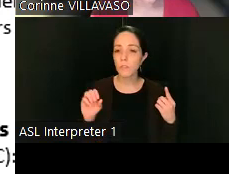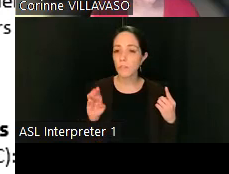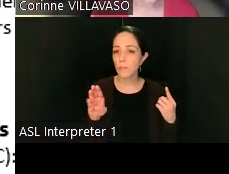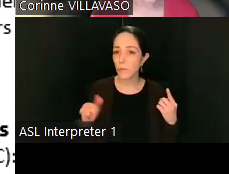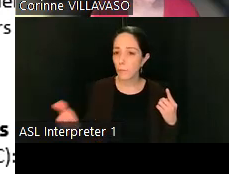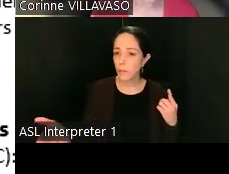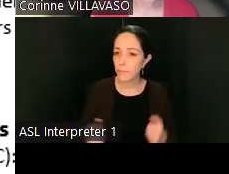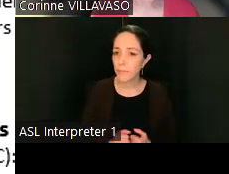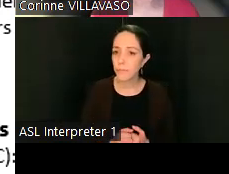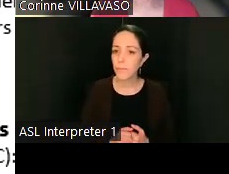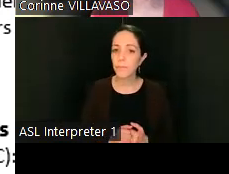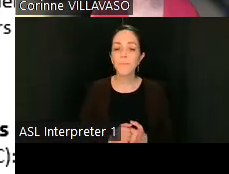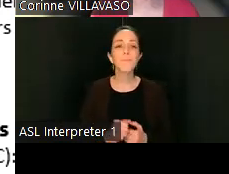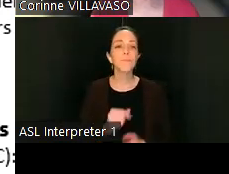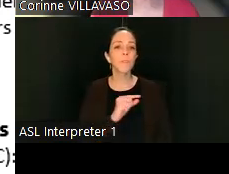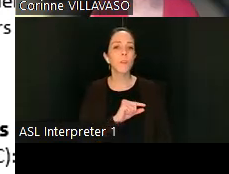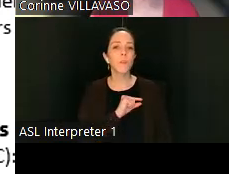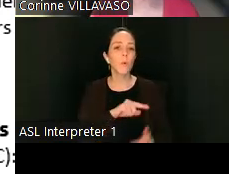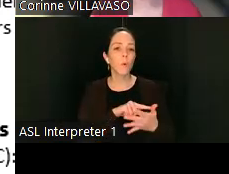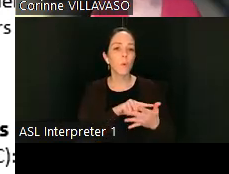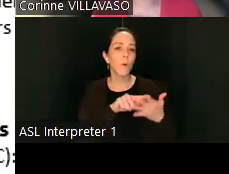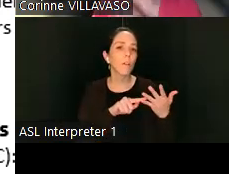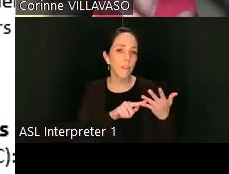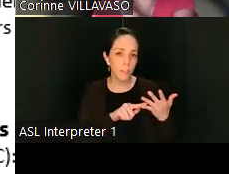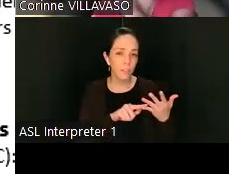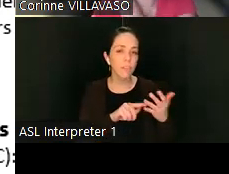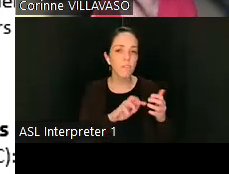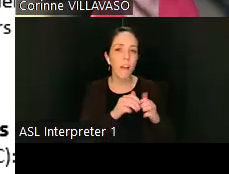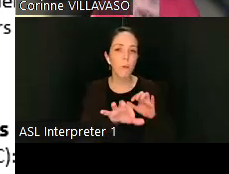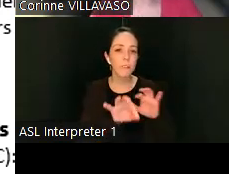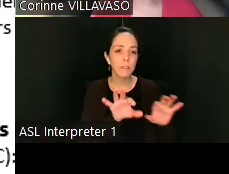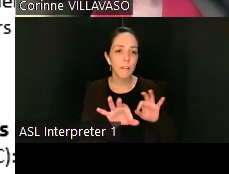Sure. So qualifications and selection criteria.